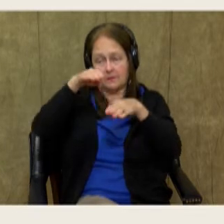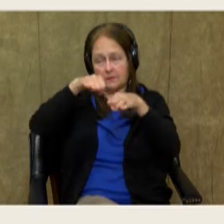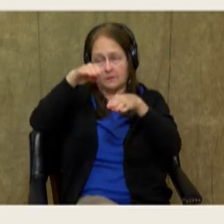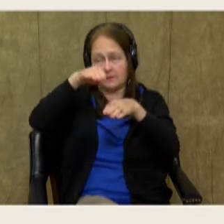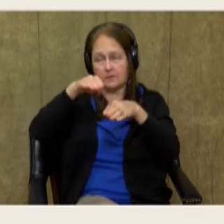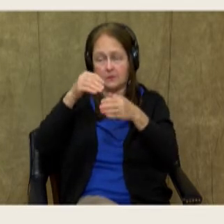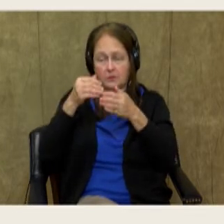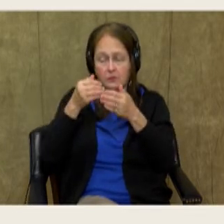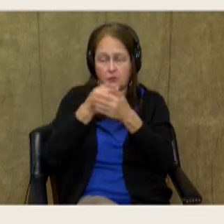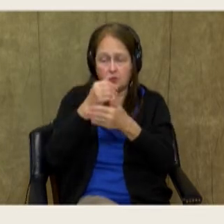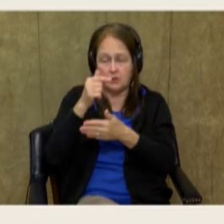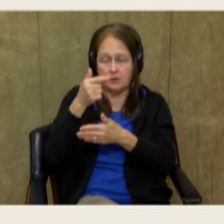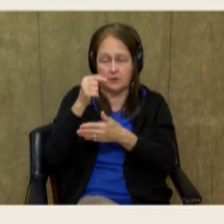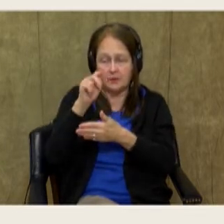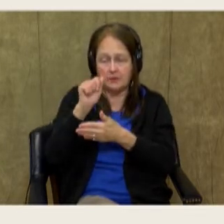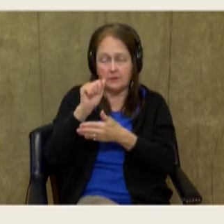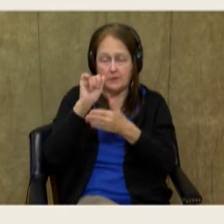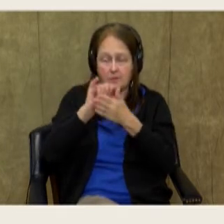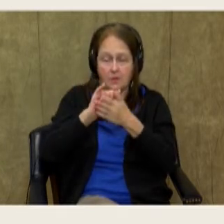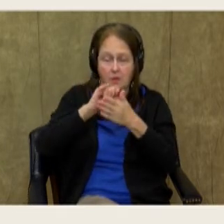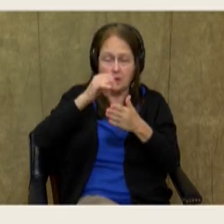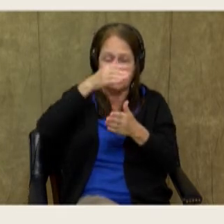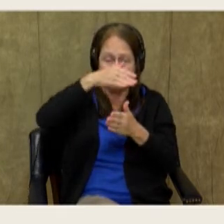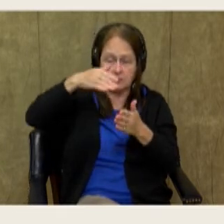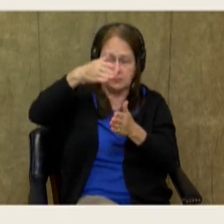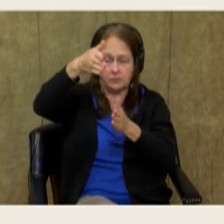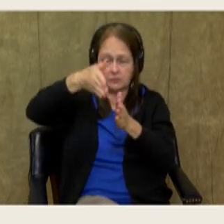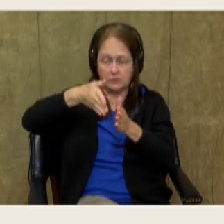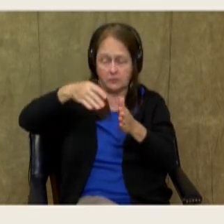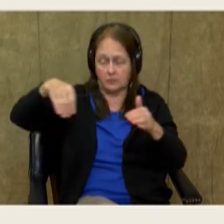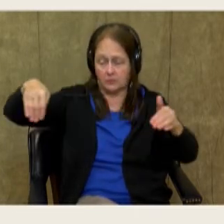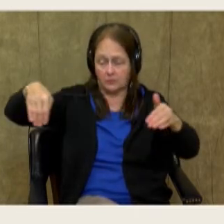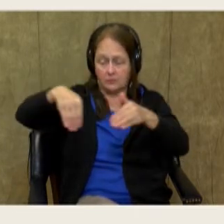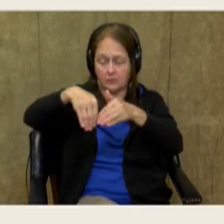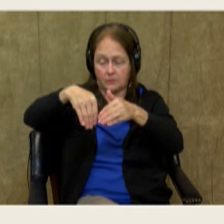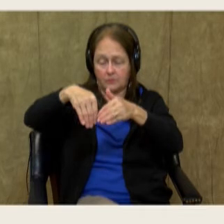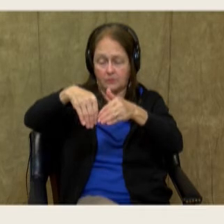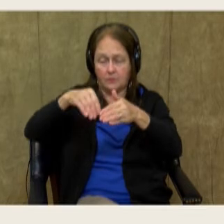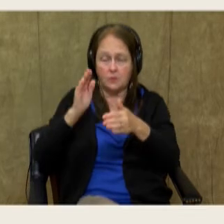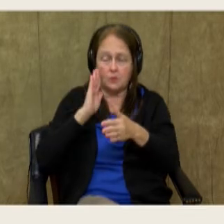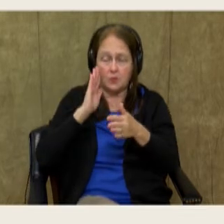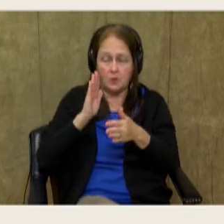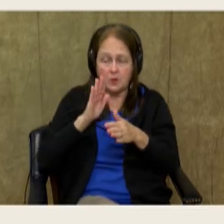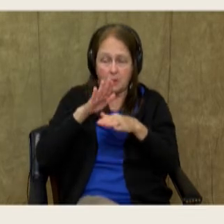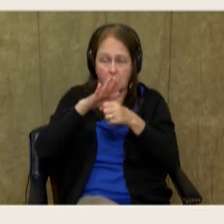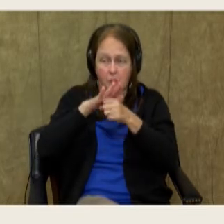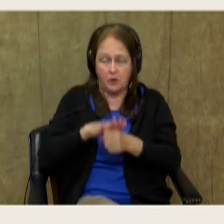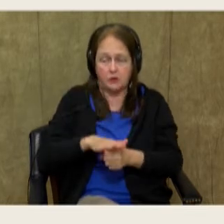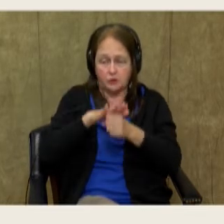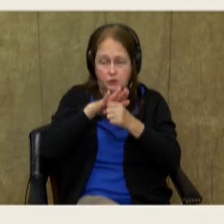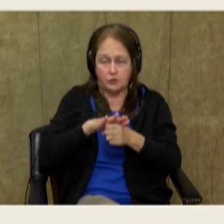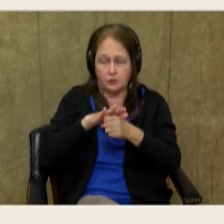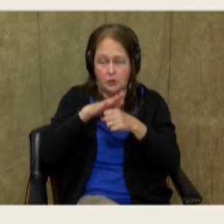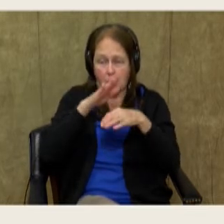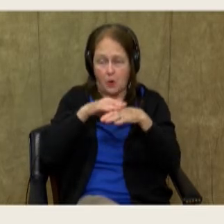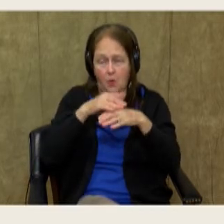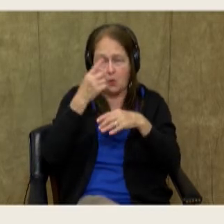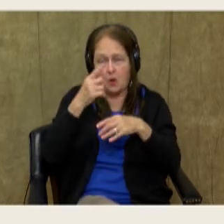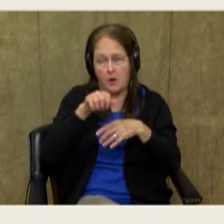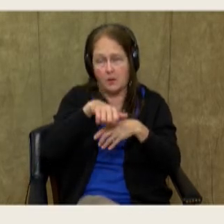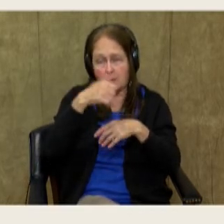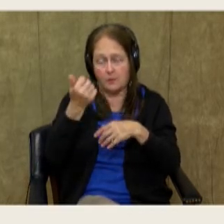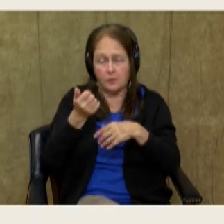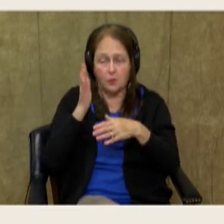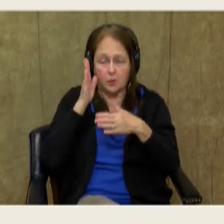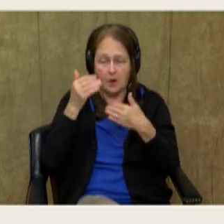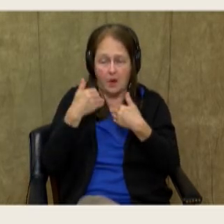Guinea. So at the intersection of all of these plates, and they're colliding and putting pressure on one another, then you can imagine that we've